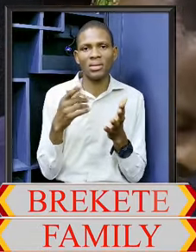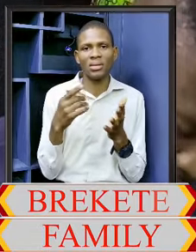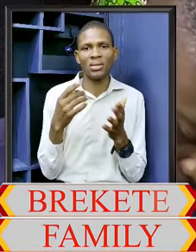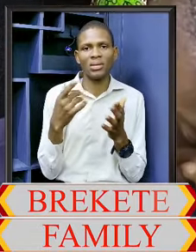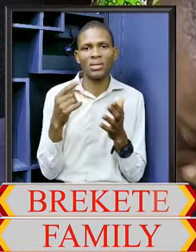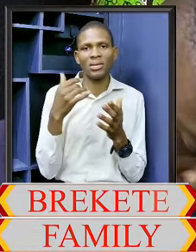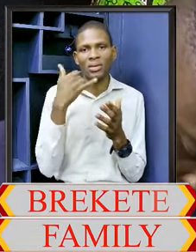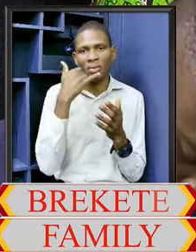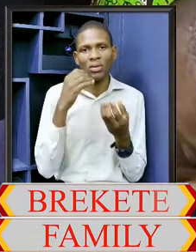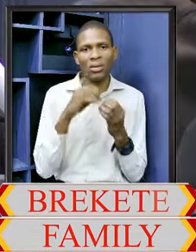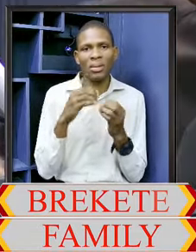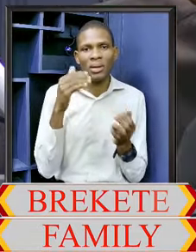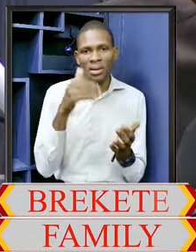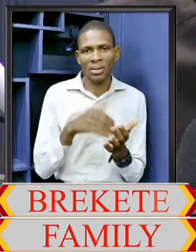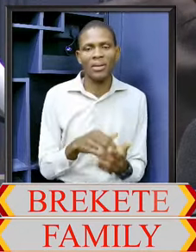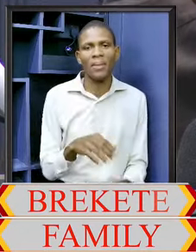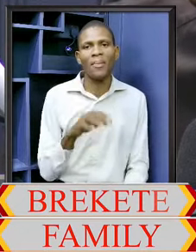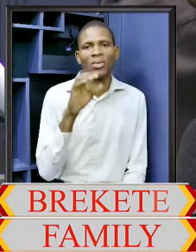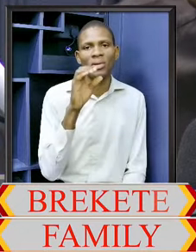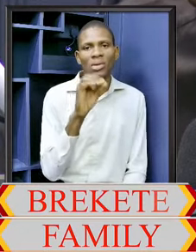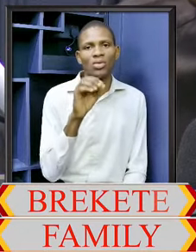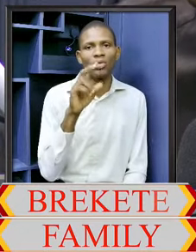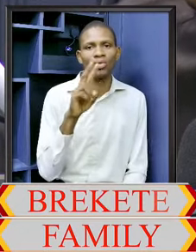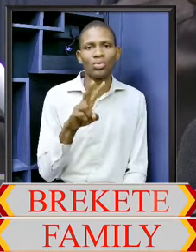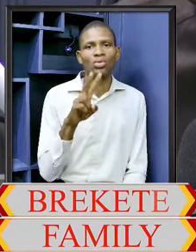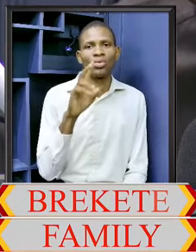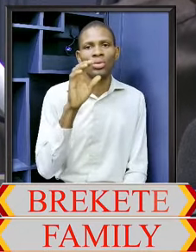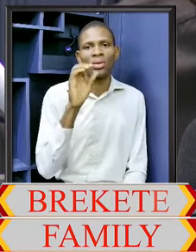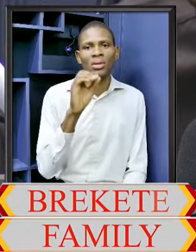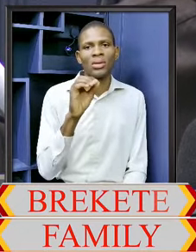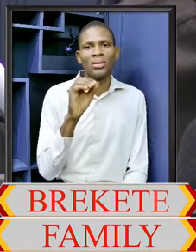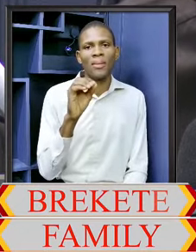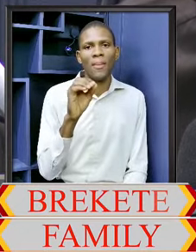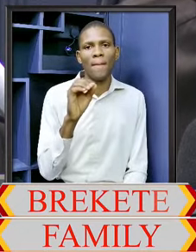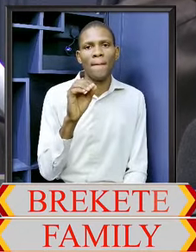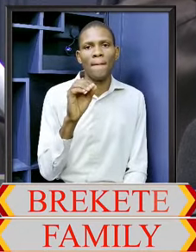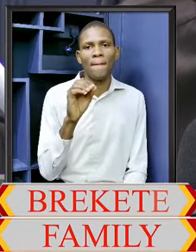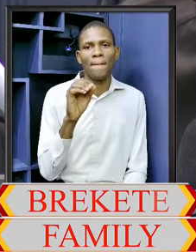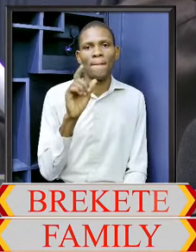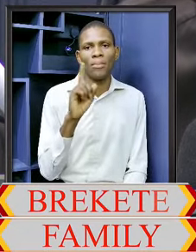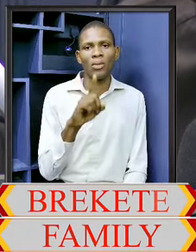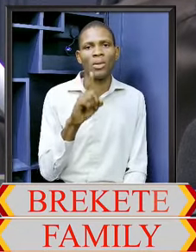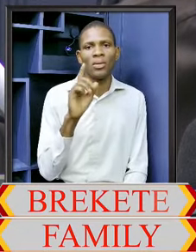telephone number again. Okay, sir. 020